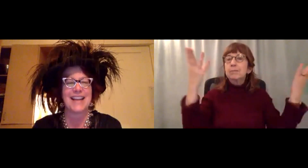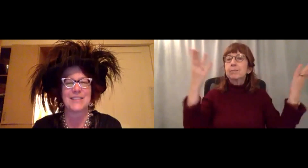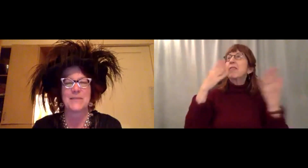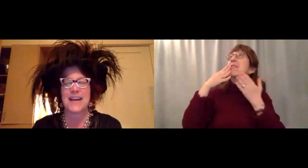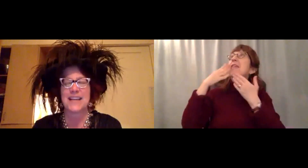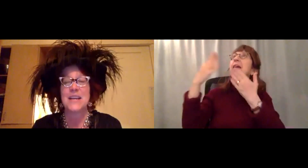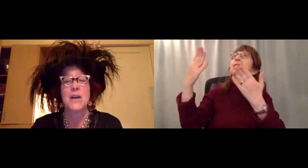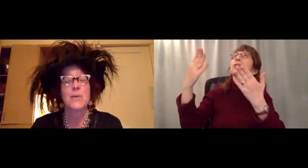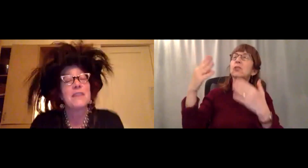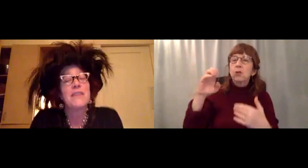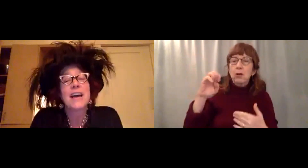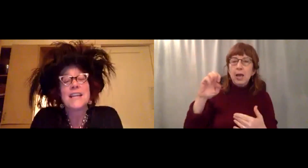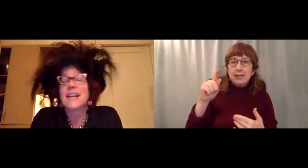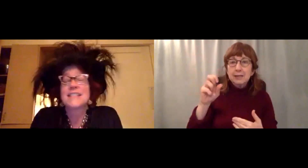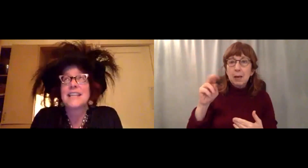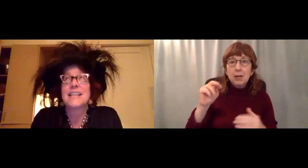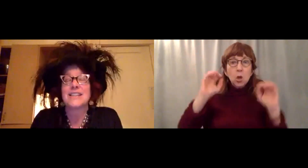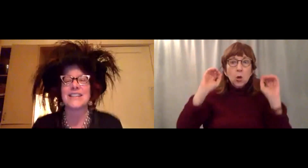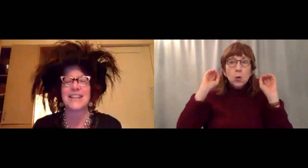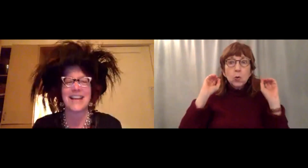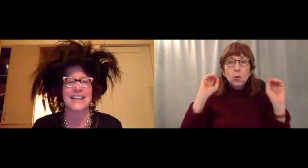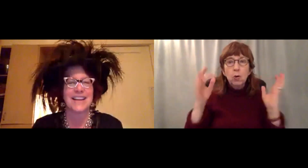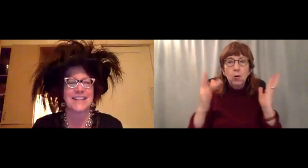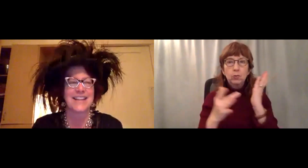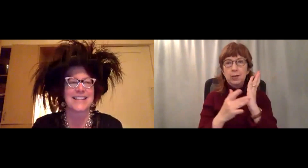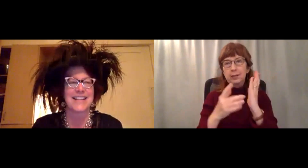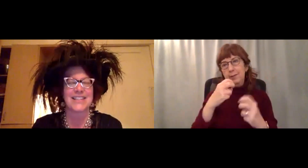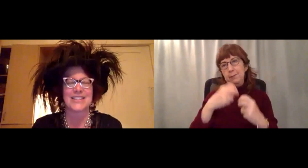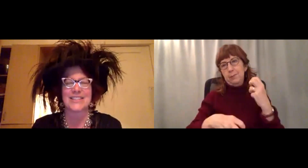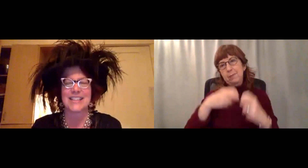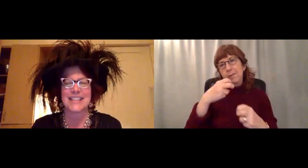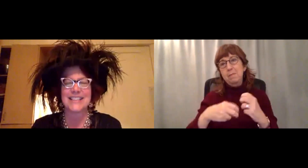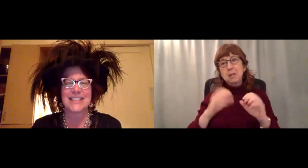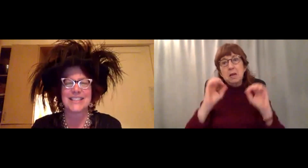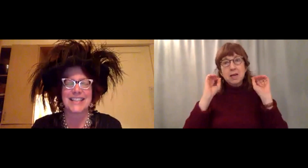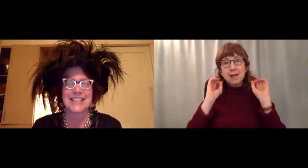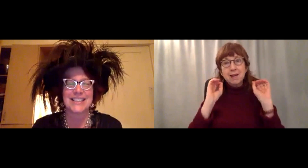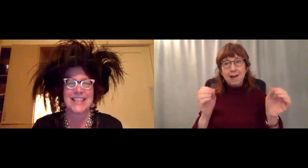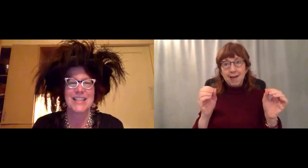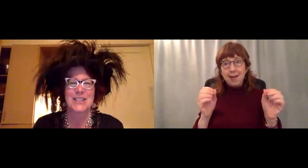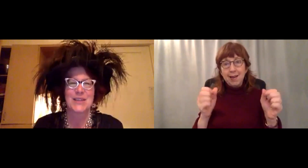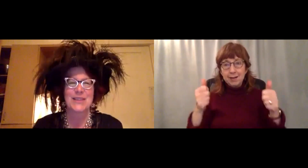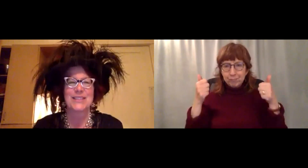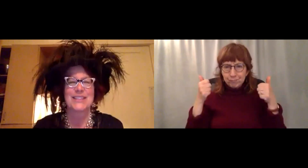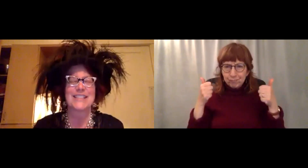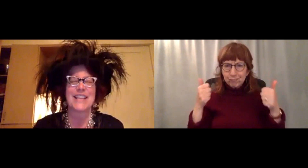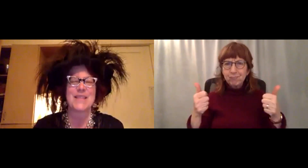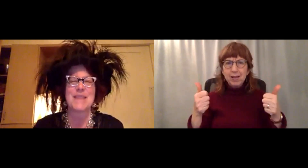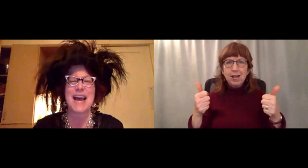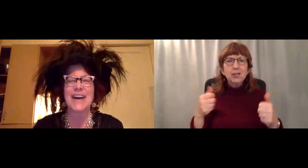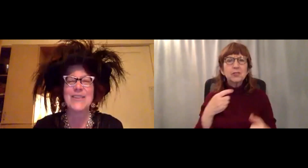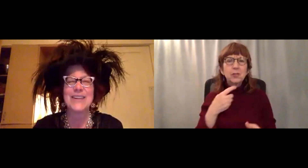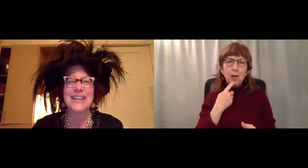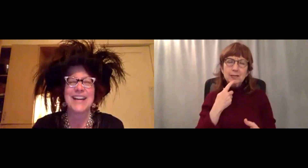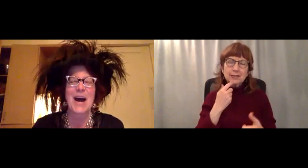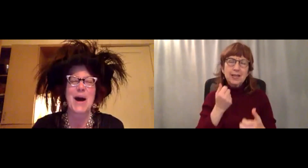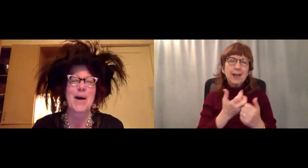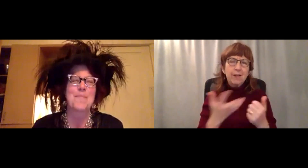and Esteban. We have had not a single technological glitch. So I will just say them